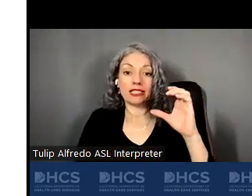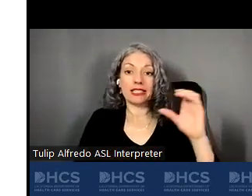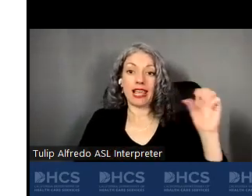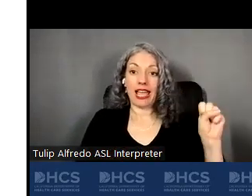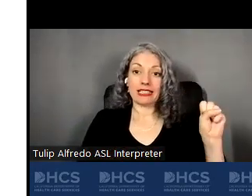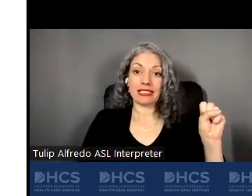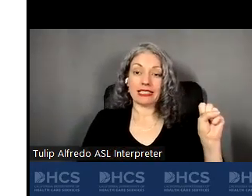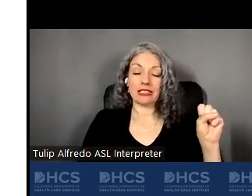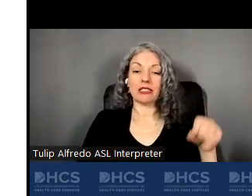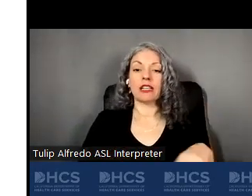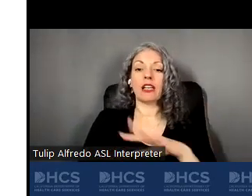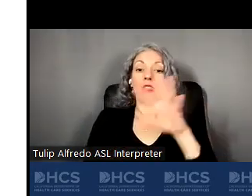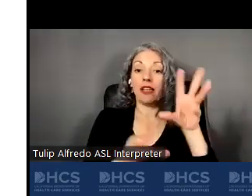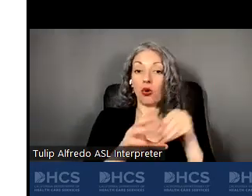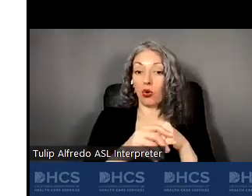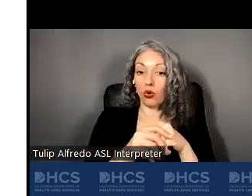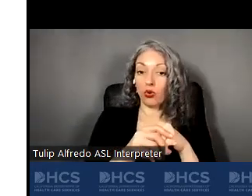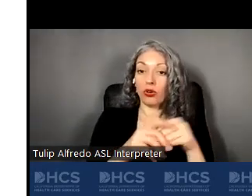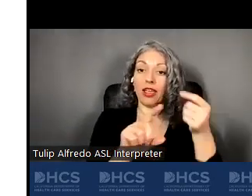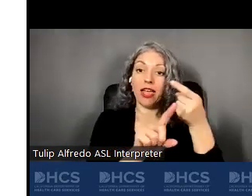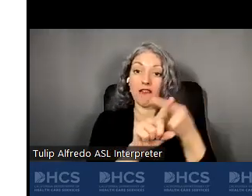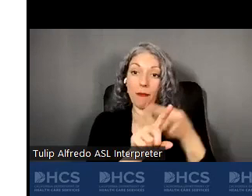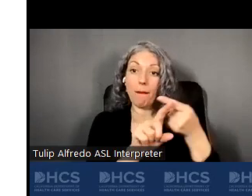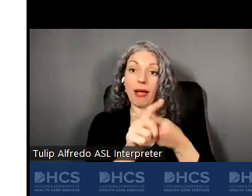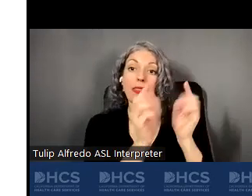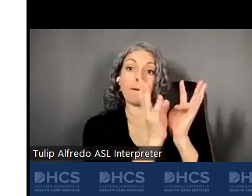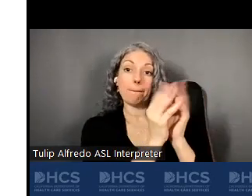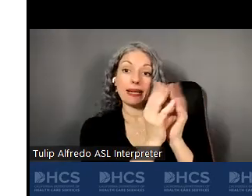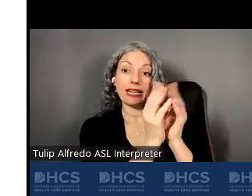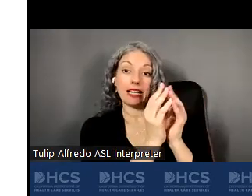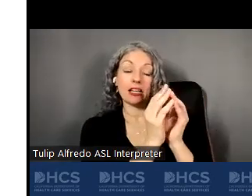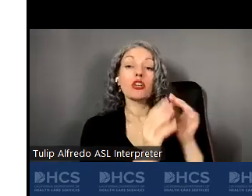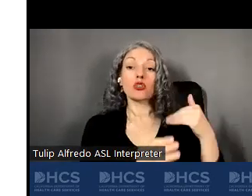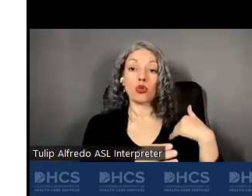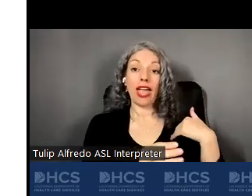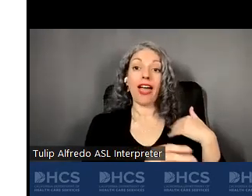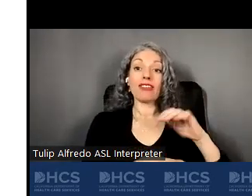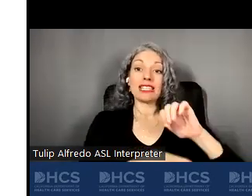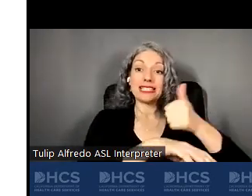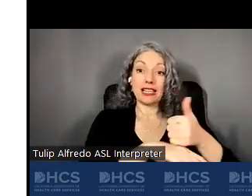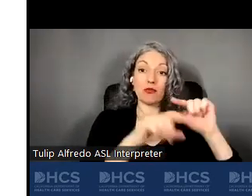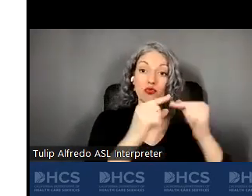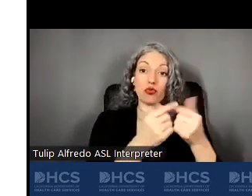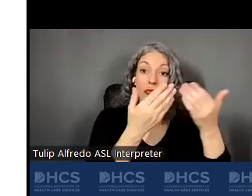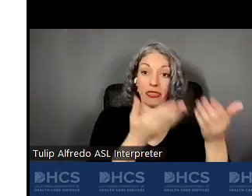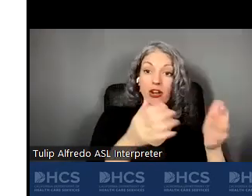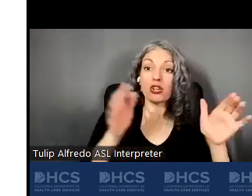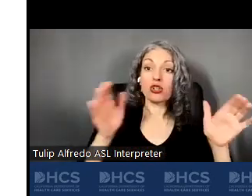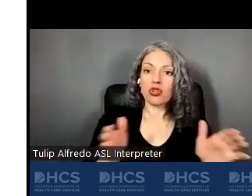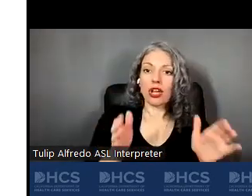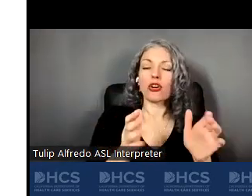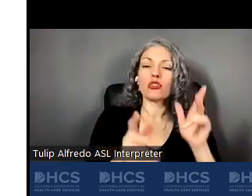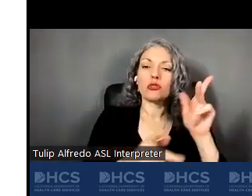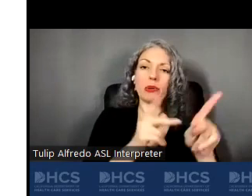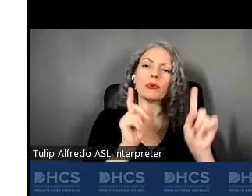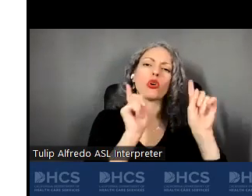milestones, including monthly meetings. So there is a forum. So I would encourage folks to really check out